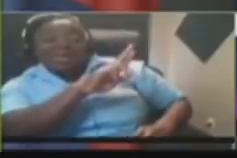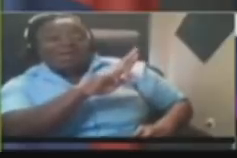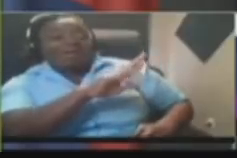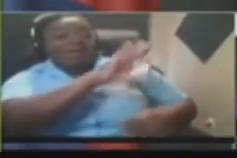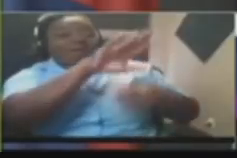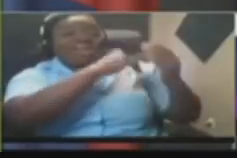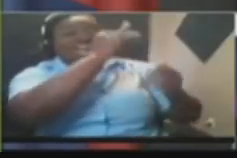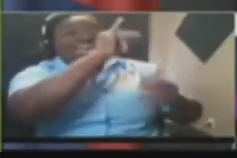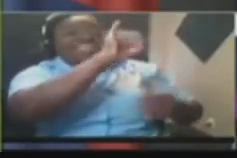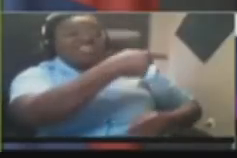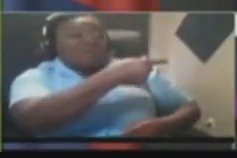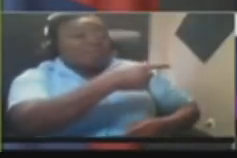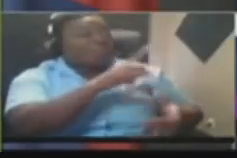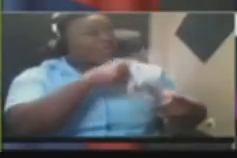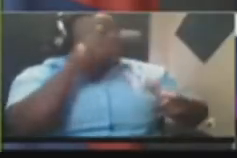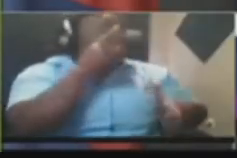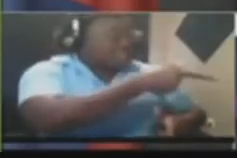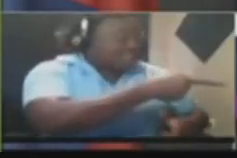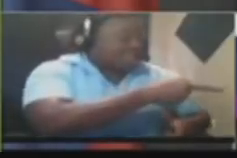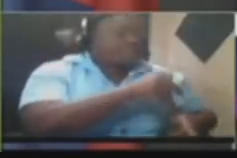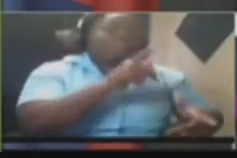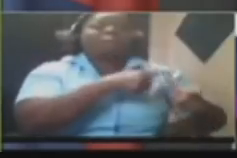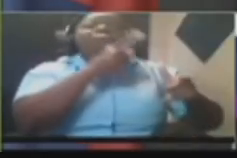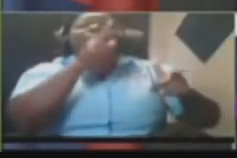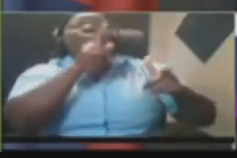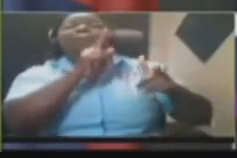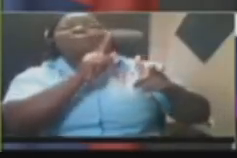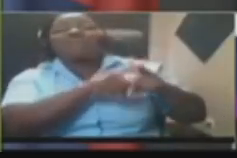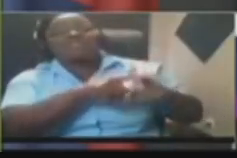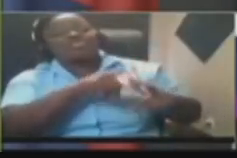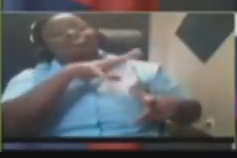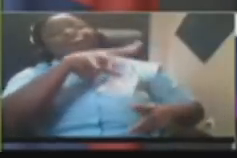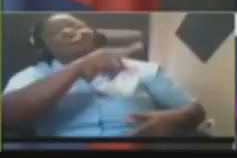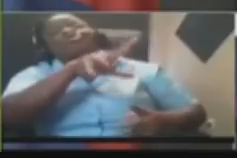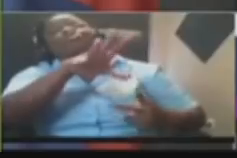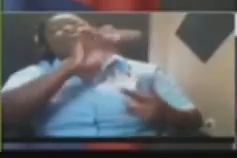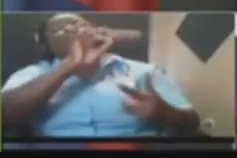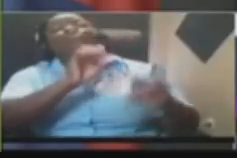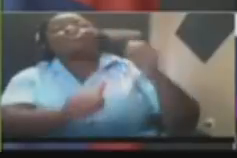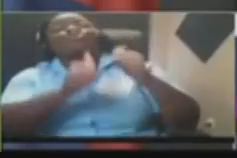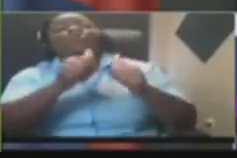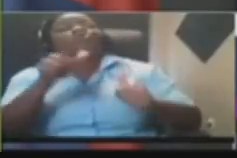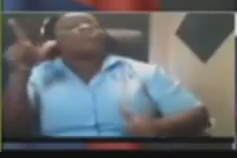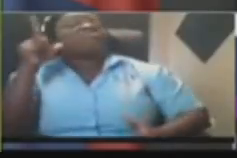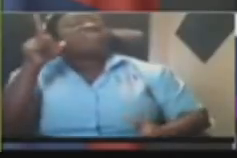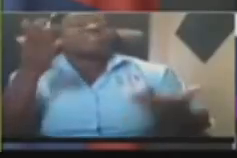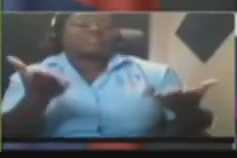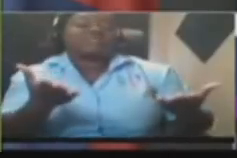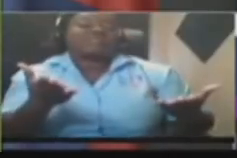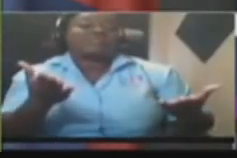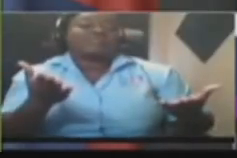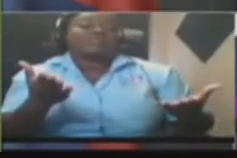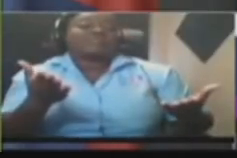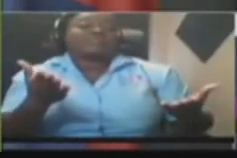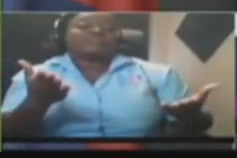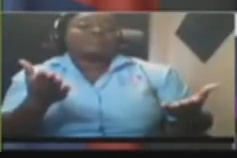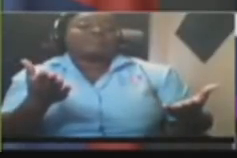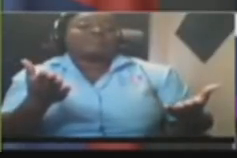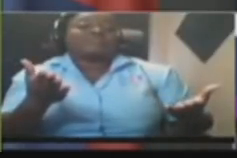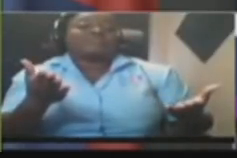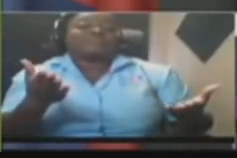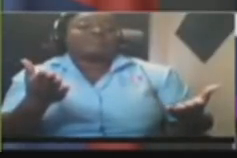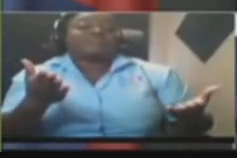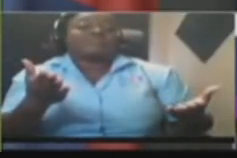that choice, you are also affecting other people's choices.